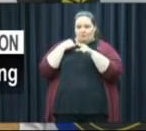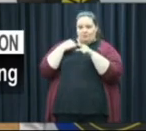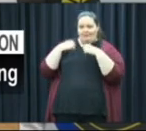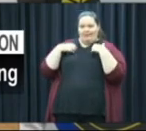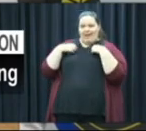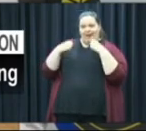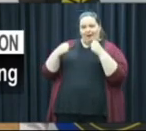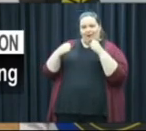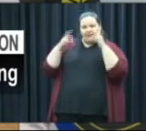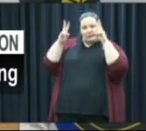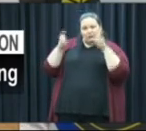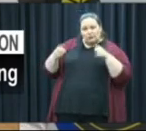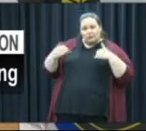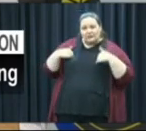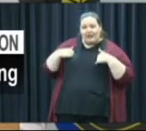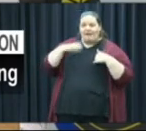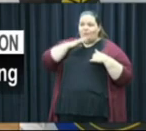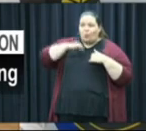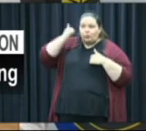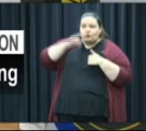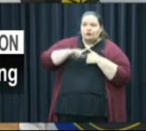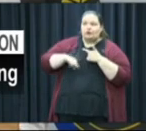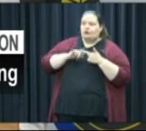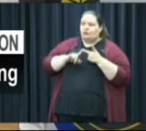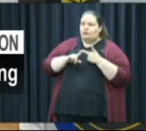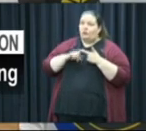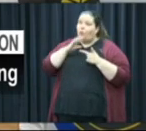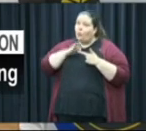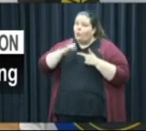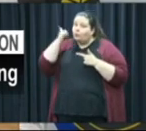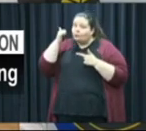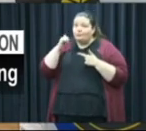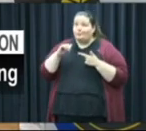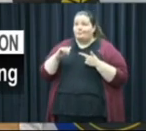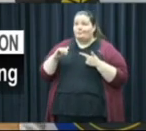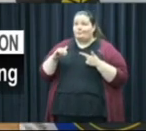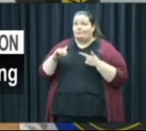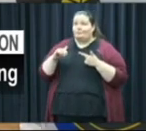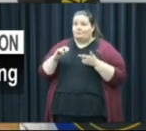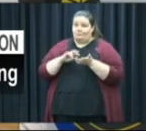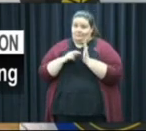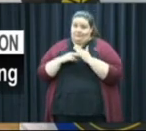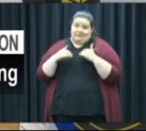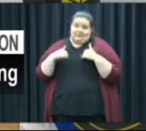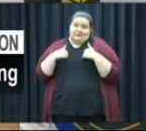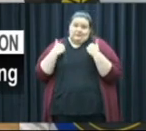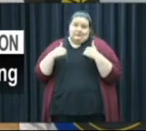who's immunocompromised, who is older, and by older, it's actually quite young,